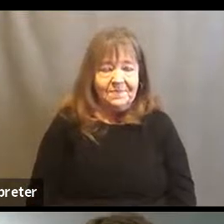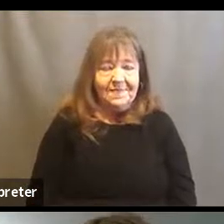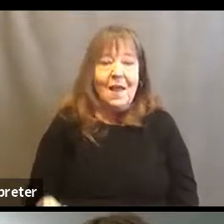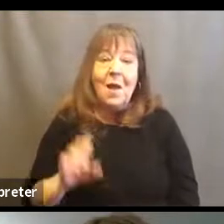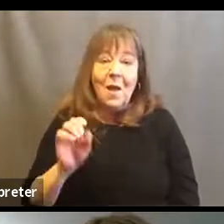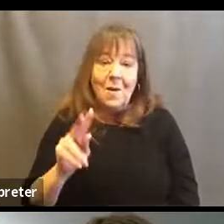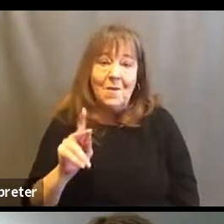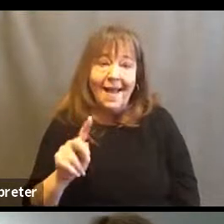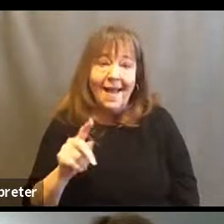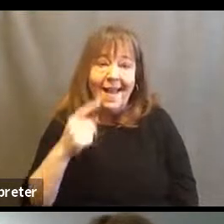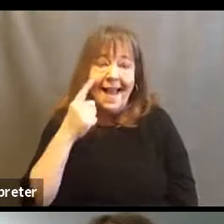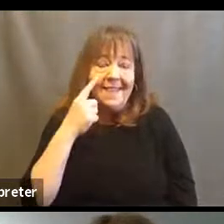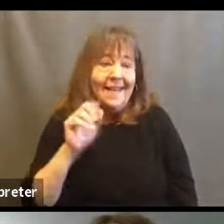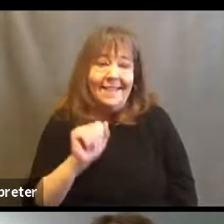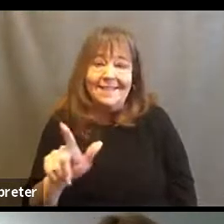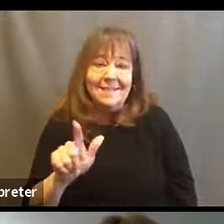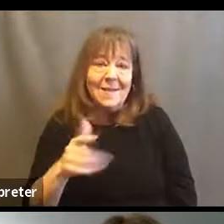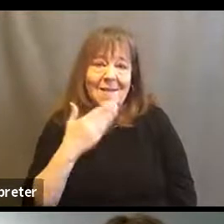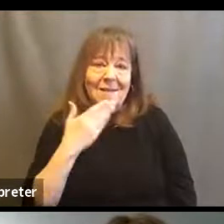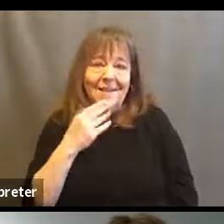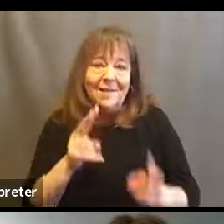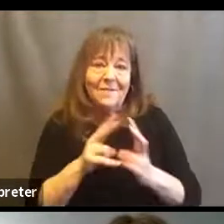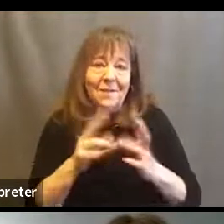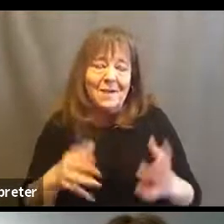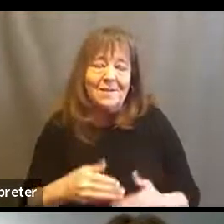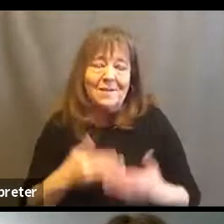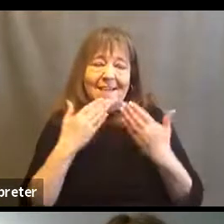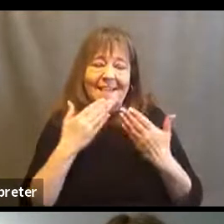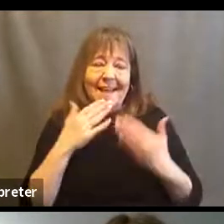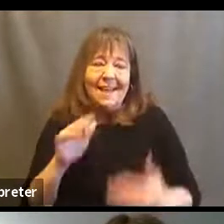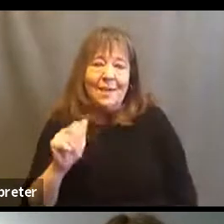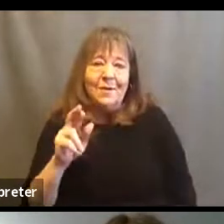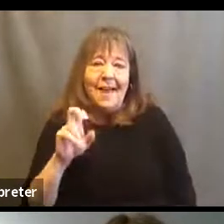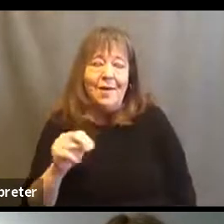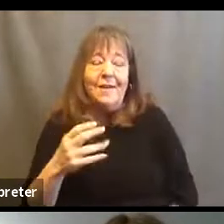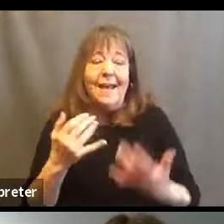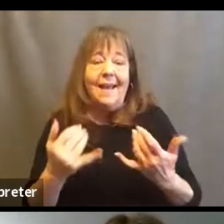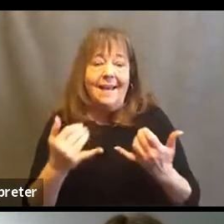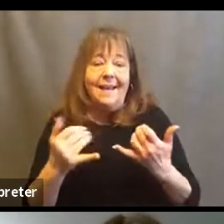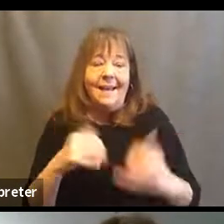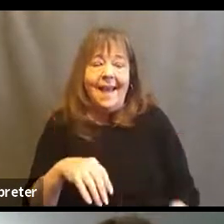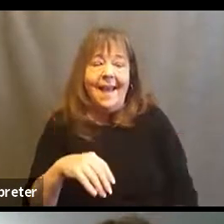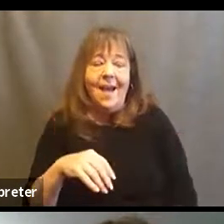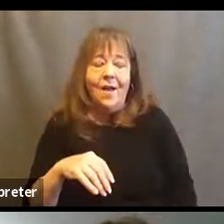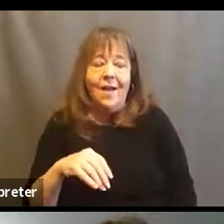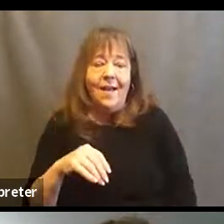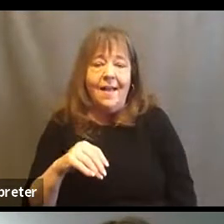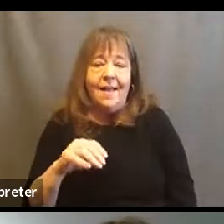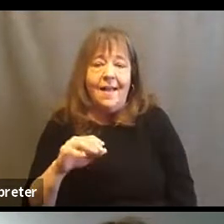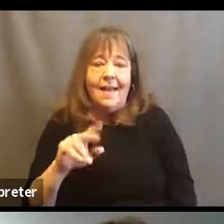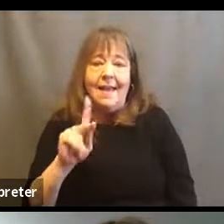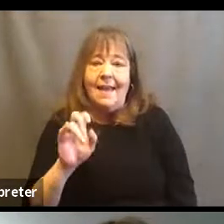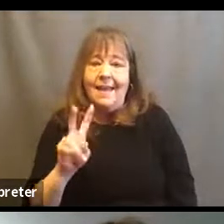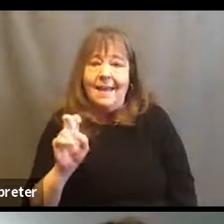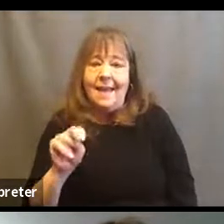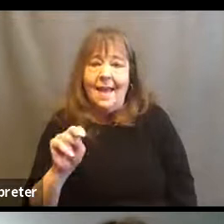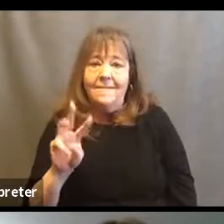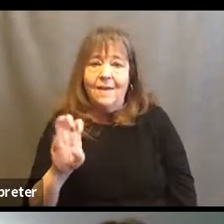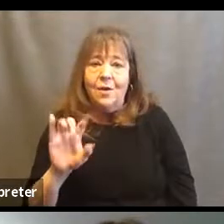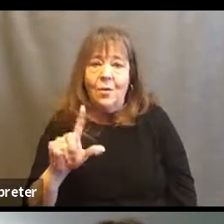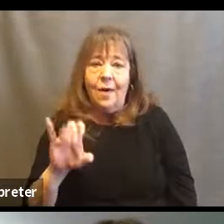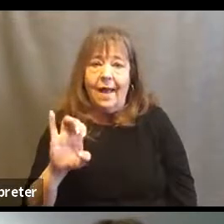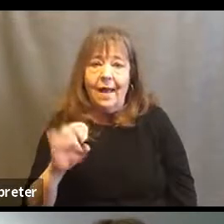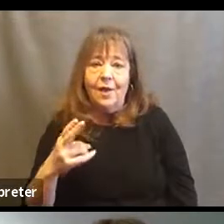All righty. I think that has me covered. Thank you very much. Thank you, Aaron. Let's now go to, if I'm not mistaken, Kevin Welch of News Channel